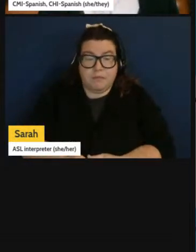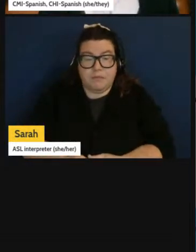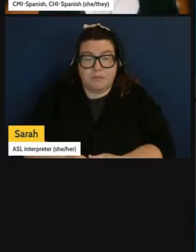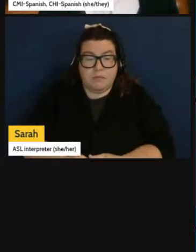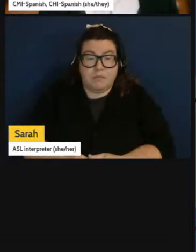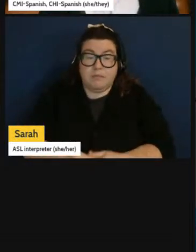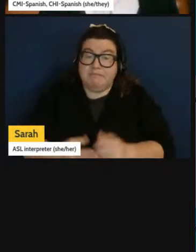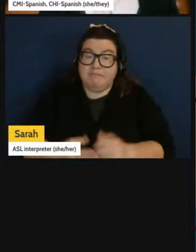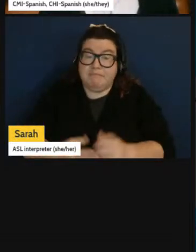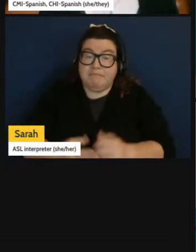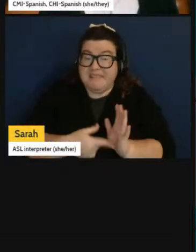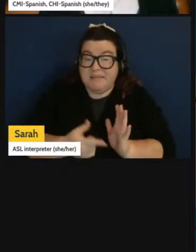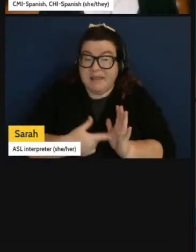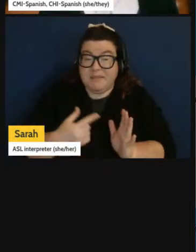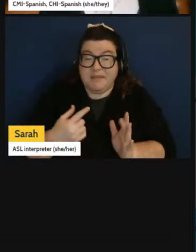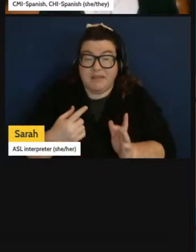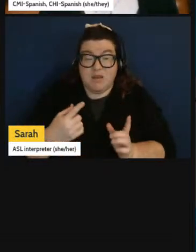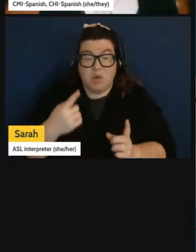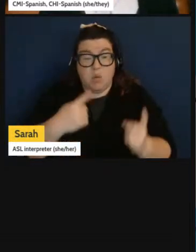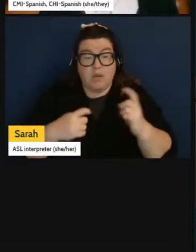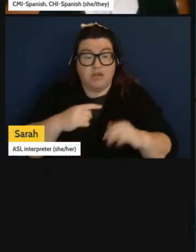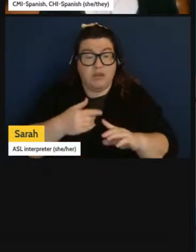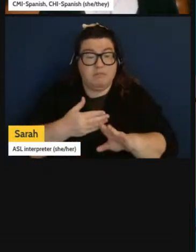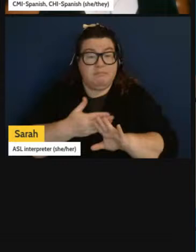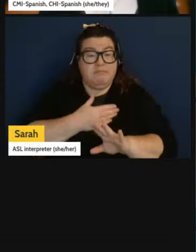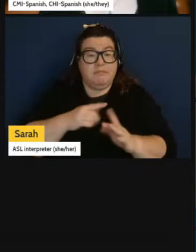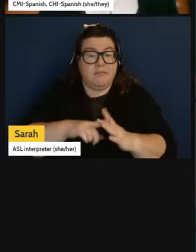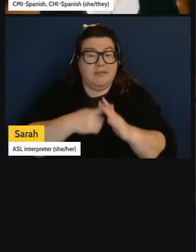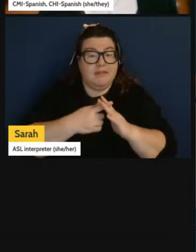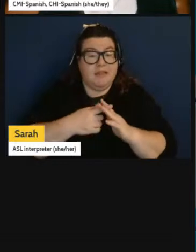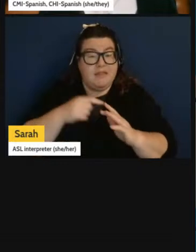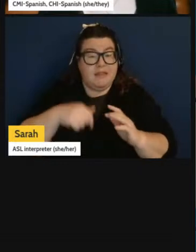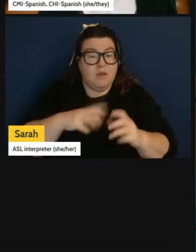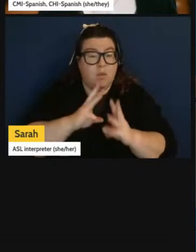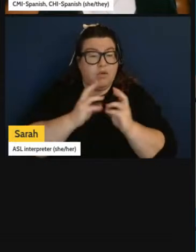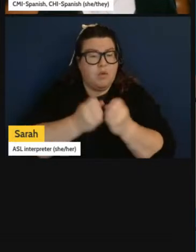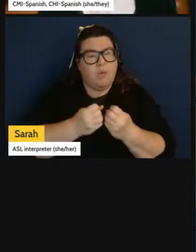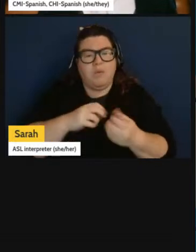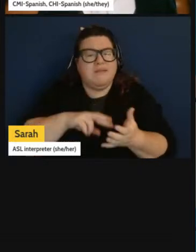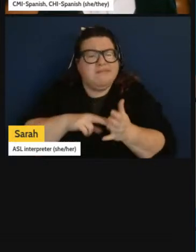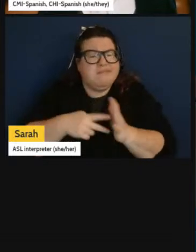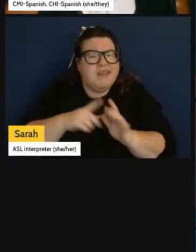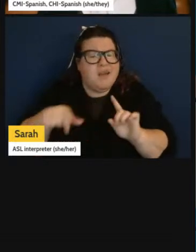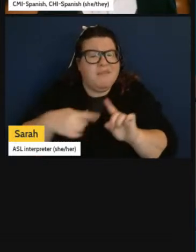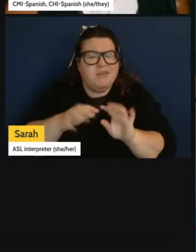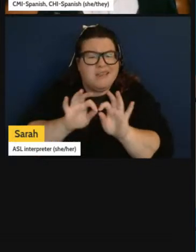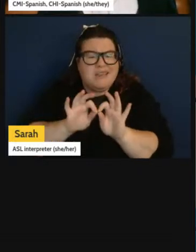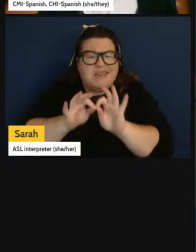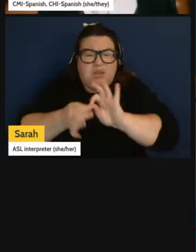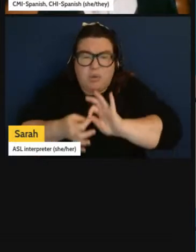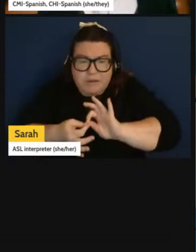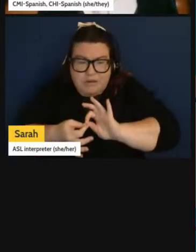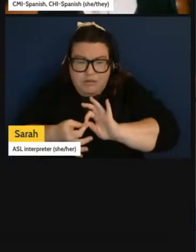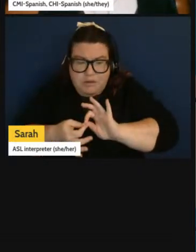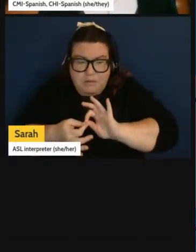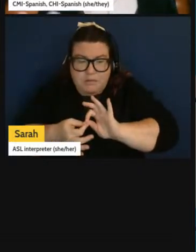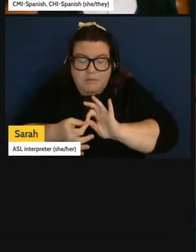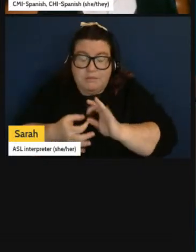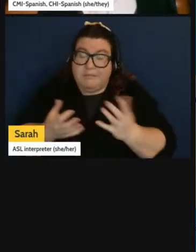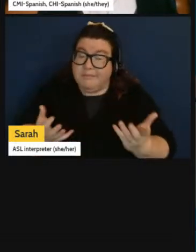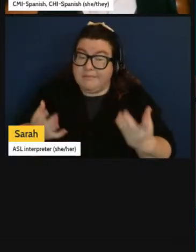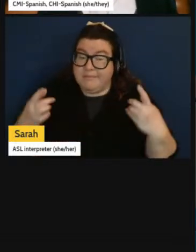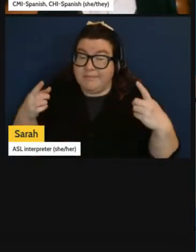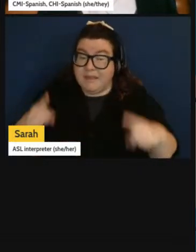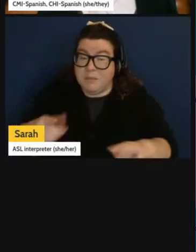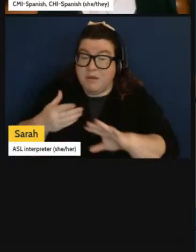sometimes I get questions from people at the beginning of this workshop asking me, well, what does this have to do with interpretation? The thing is before we can